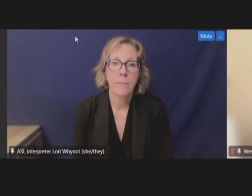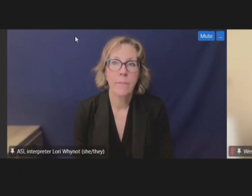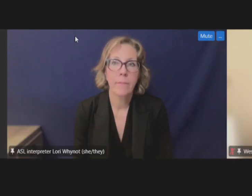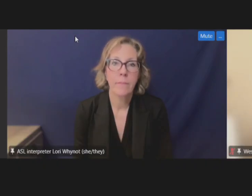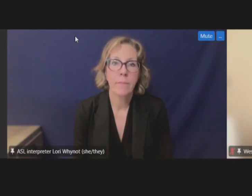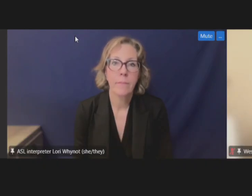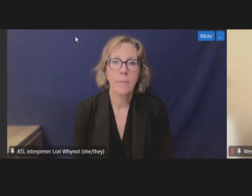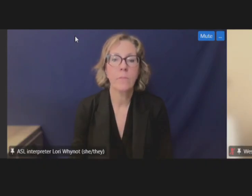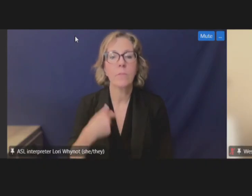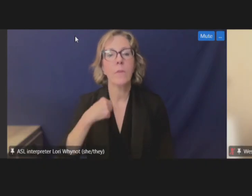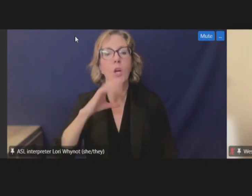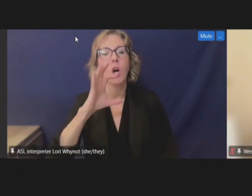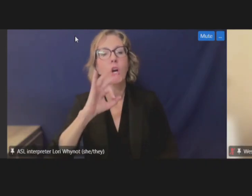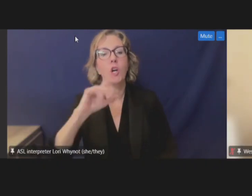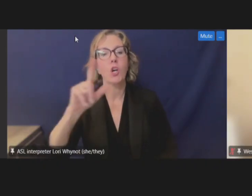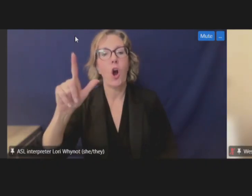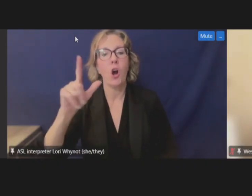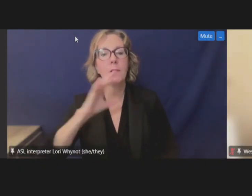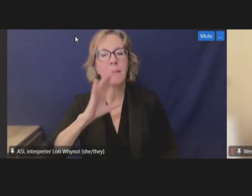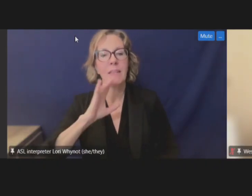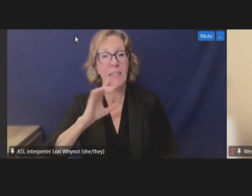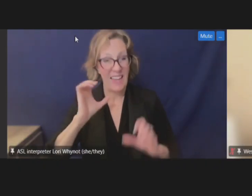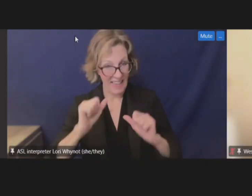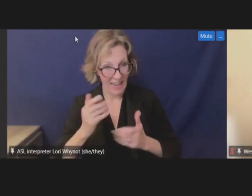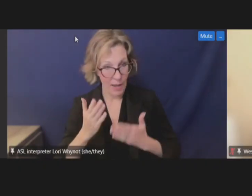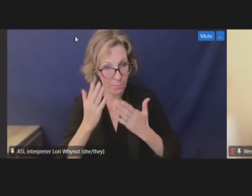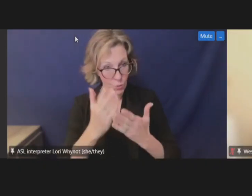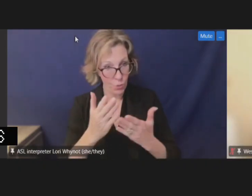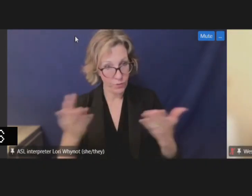This is Carl. May I make a motion to adjourn?